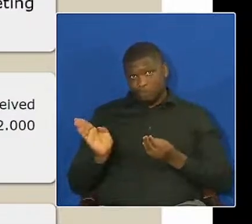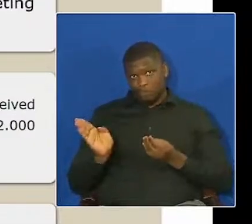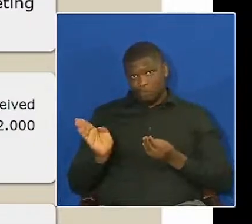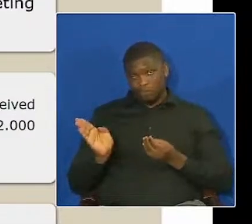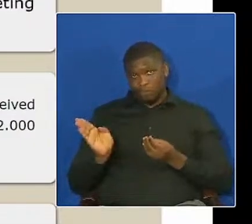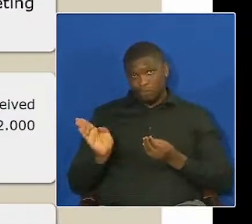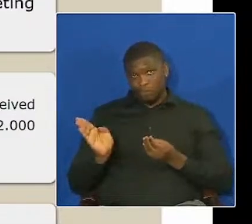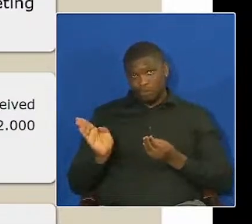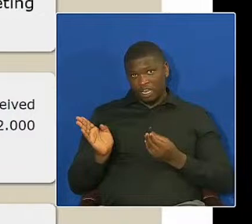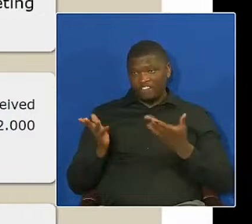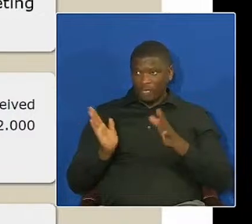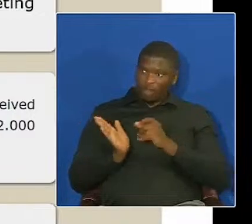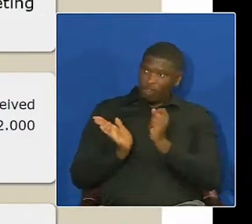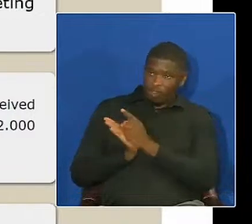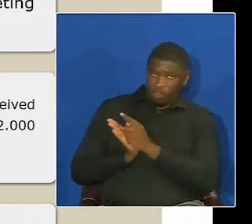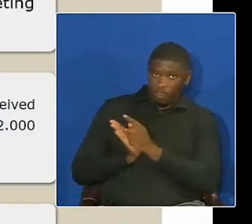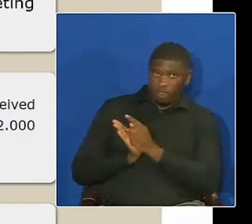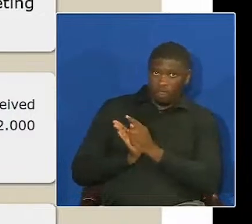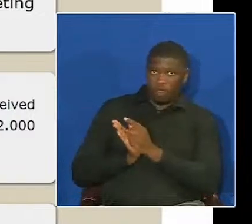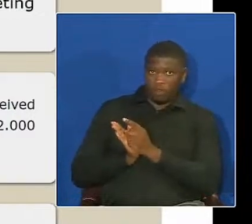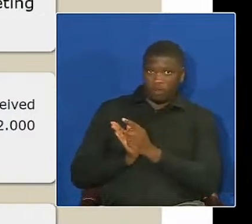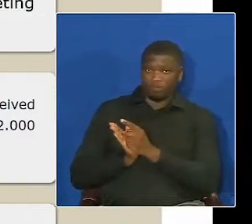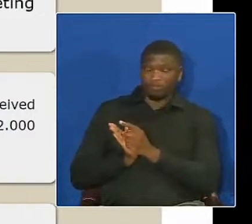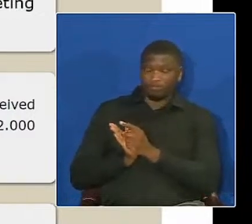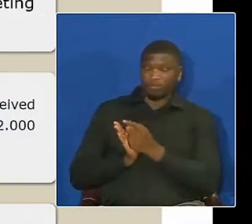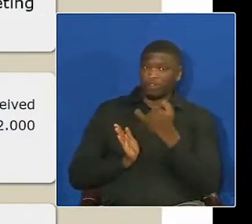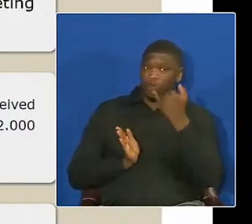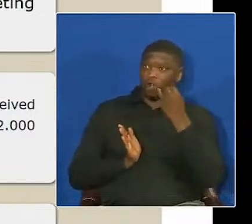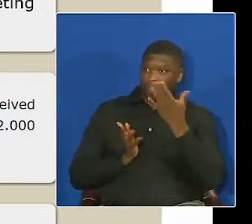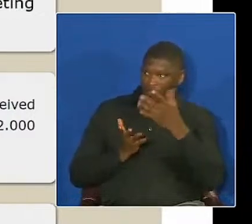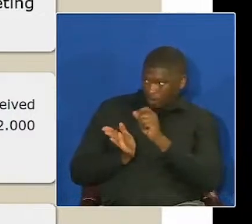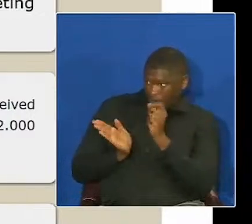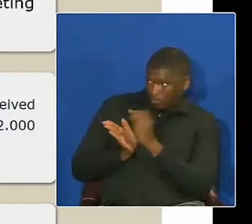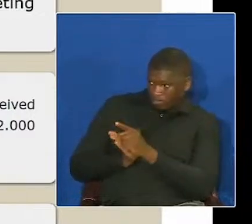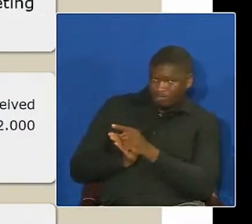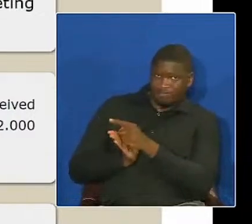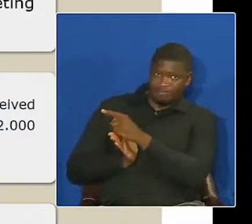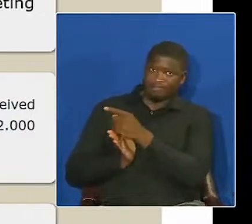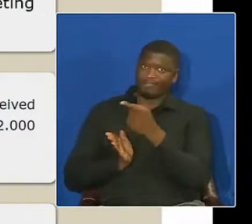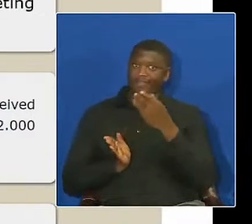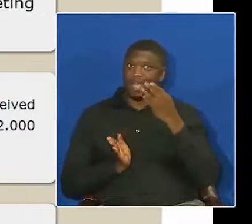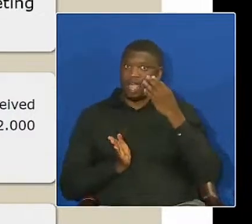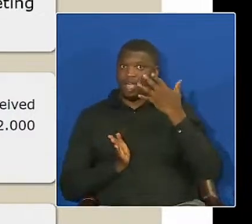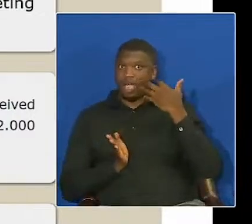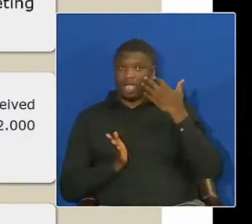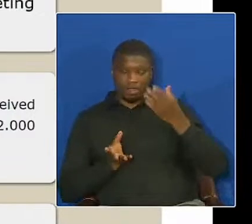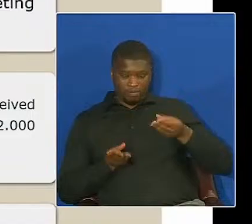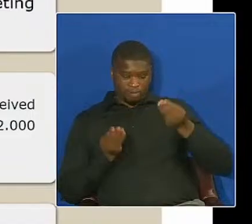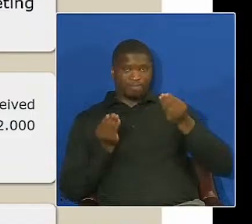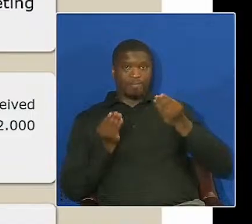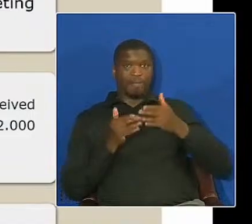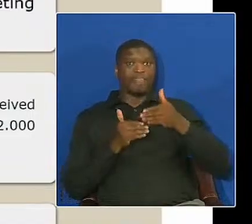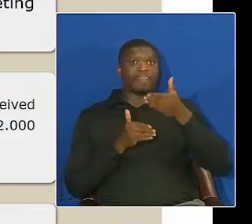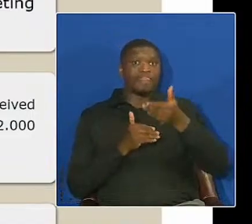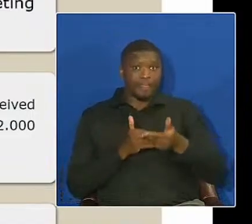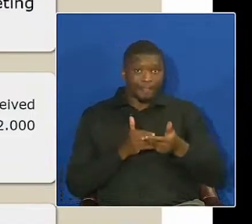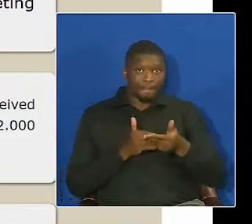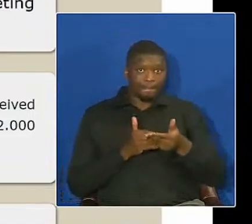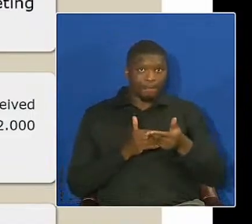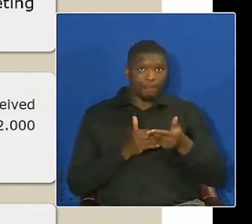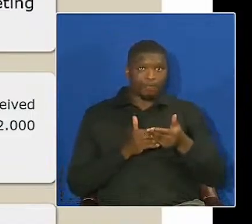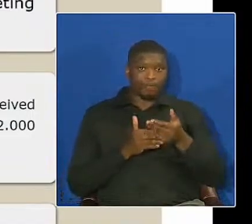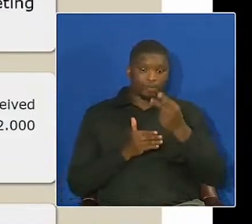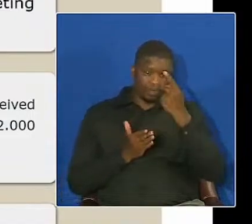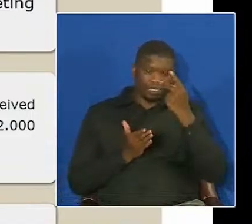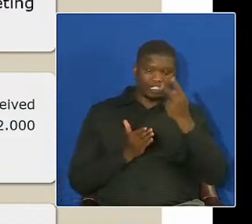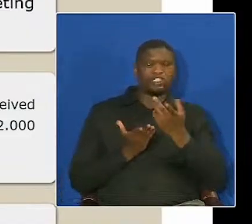is sent by Mr. Mokgotsi to Mr. Matlala. Then next is a